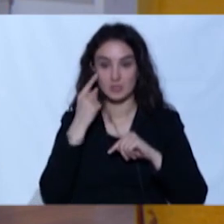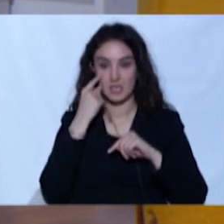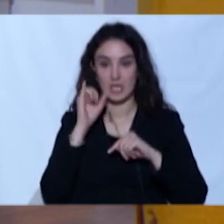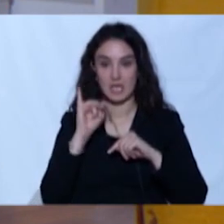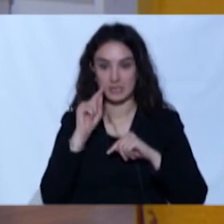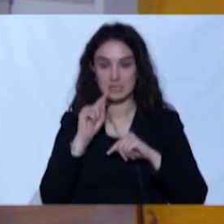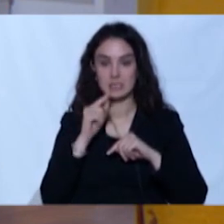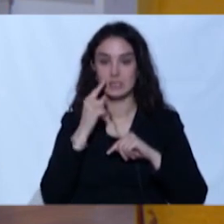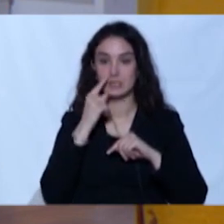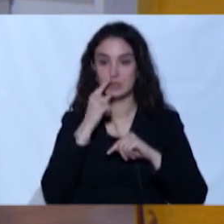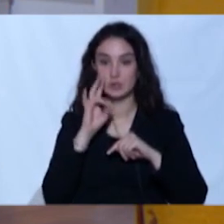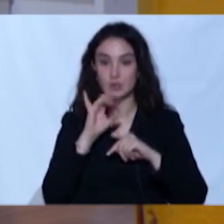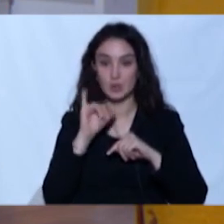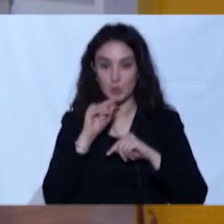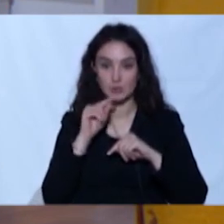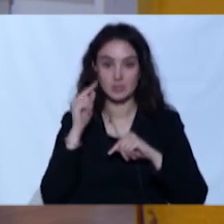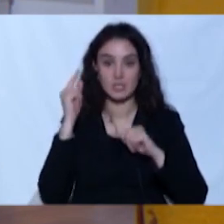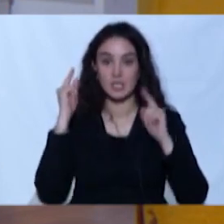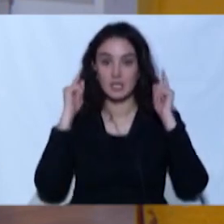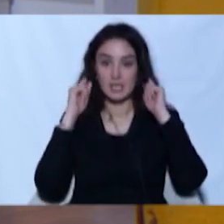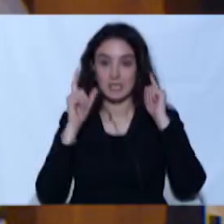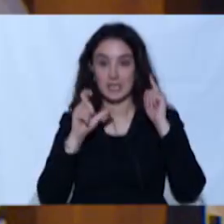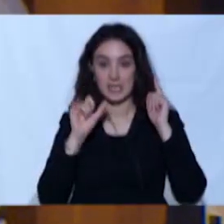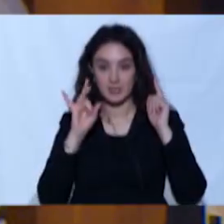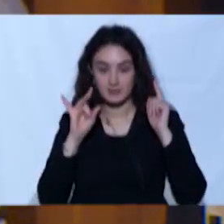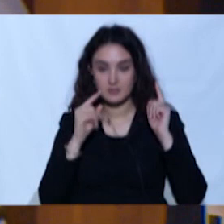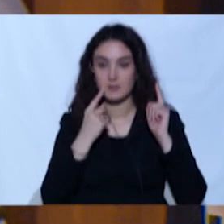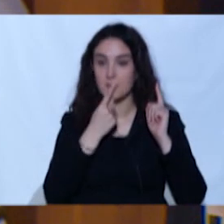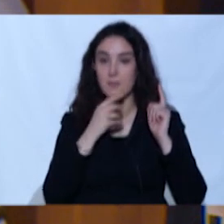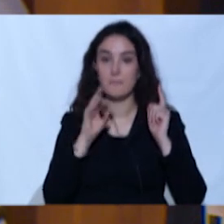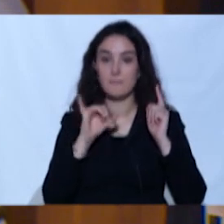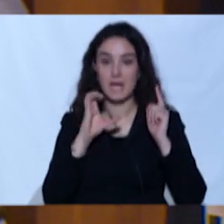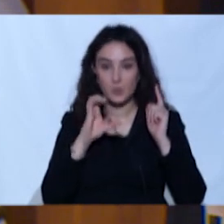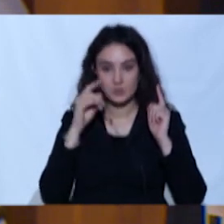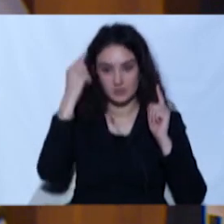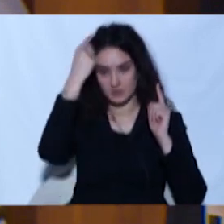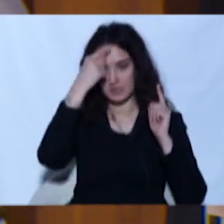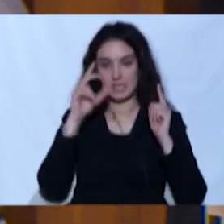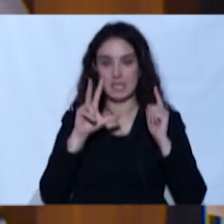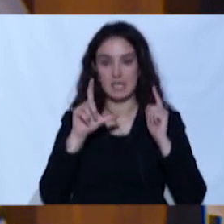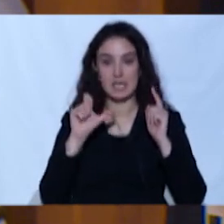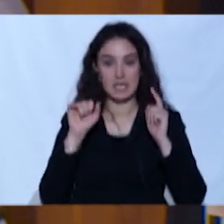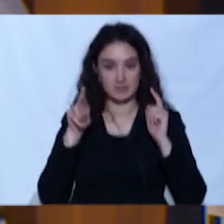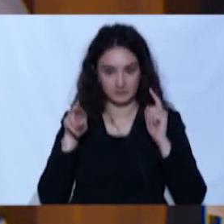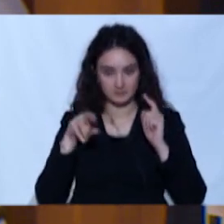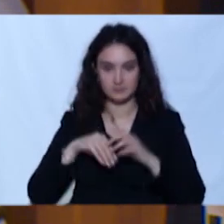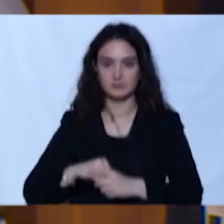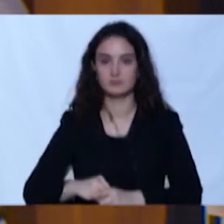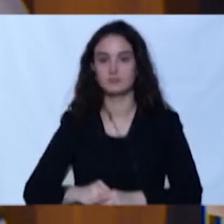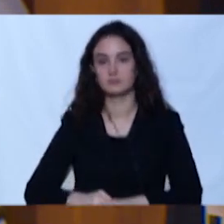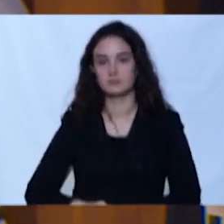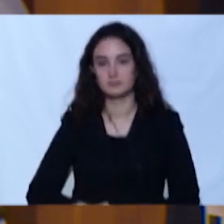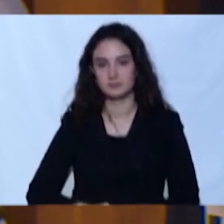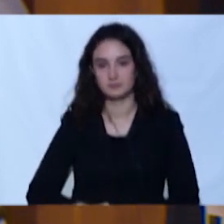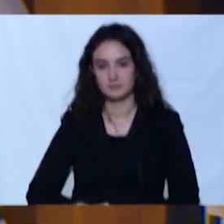nose, mouth, ears, head. Ooh. Nose, eyes, nose,